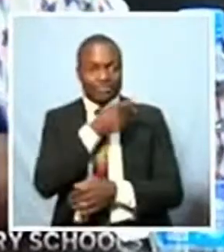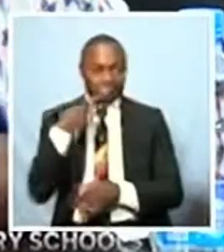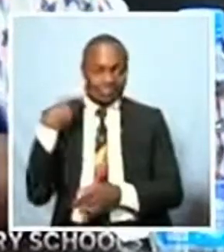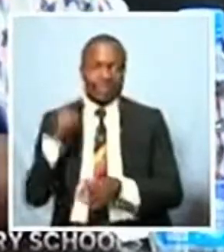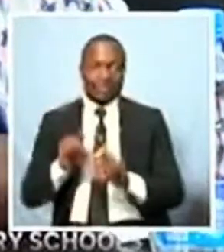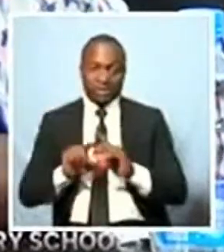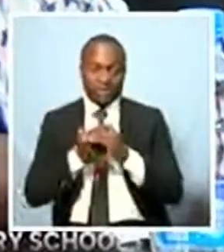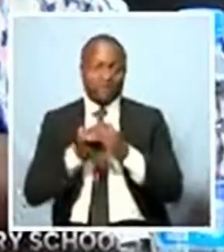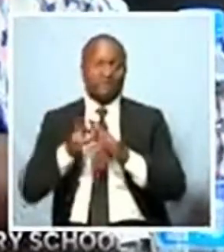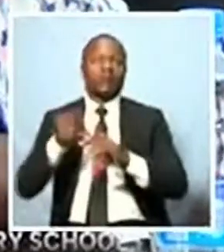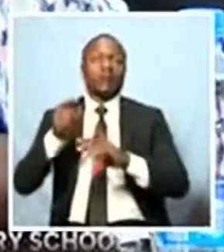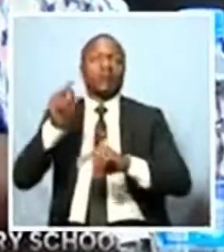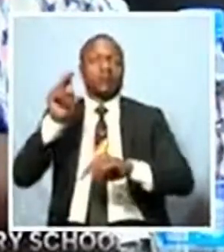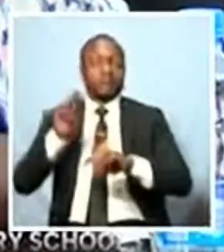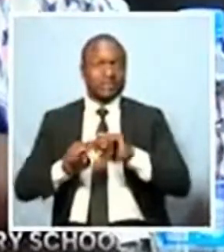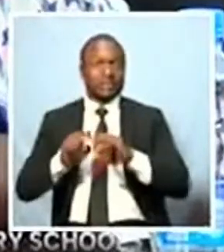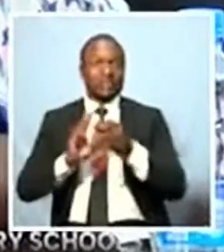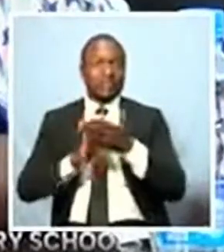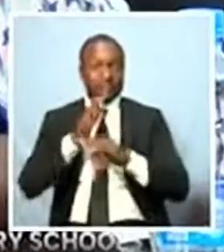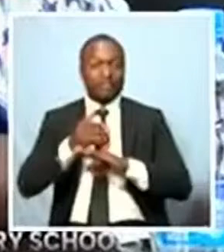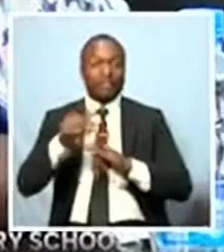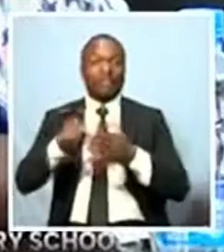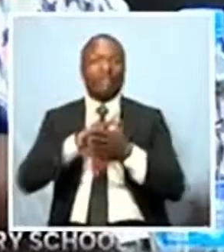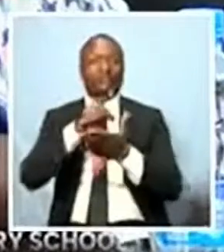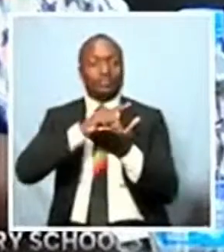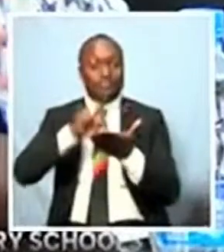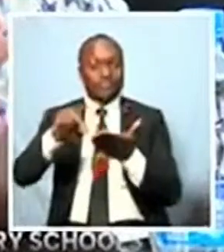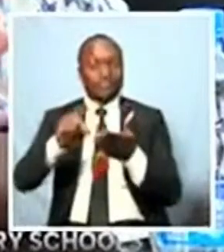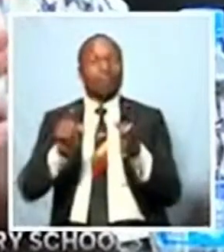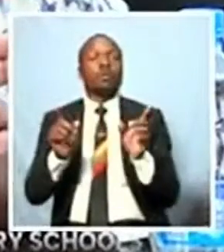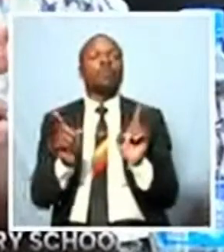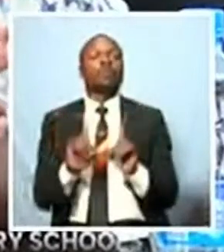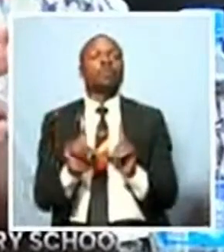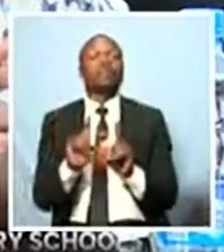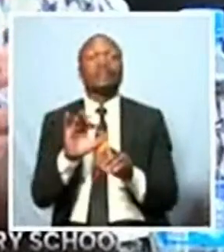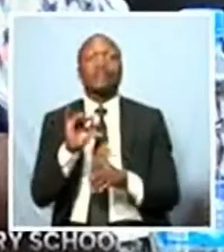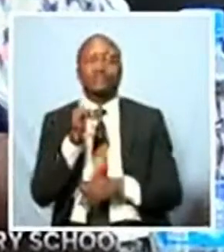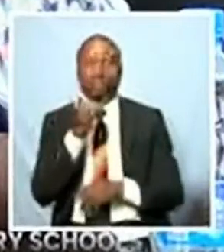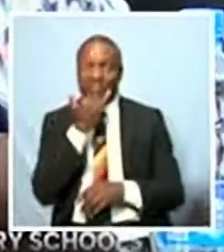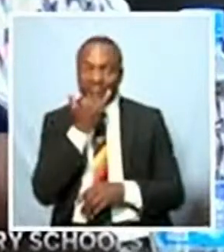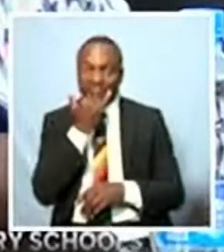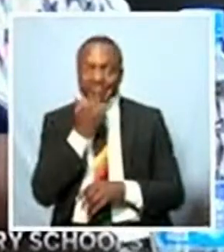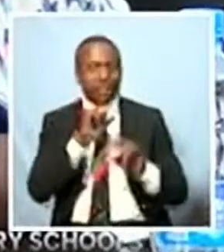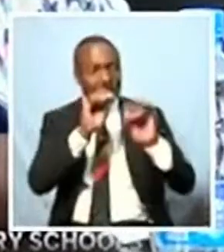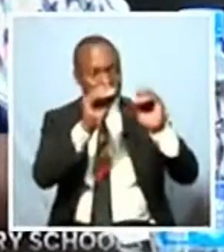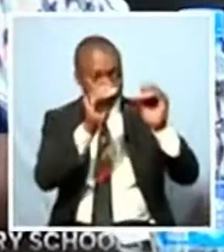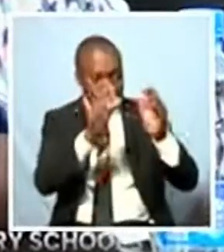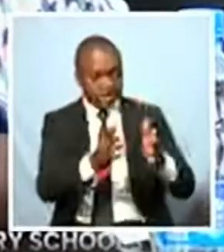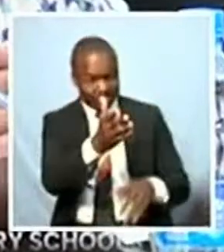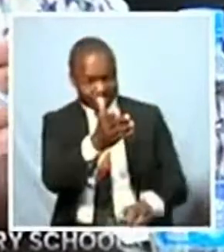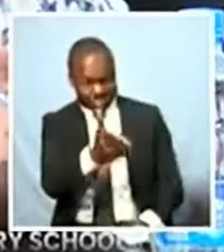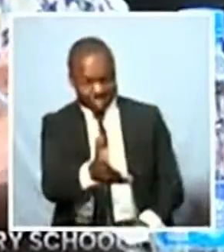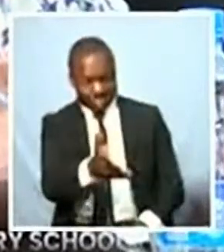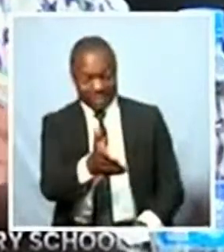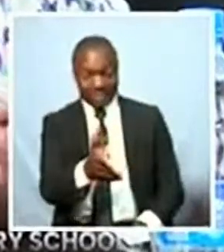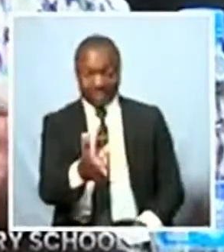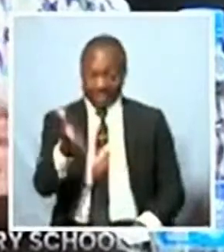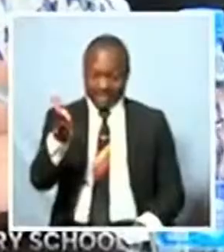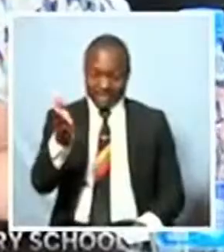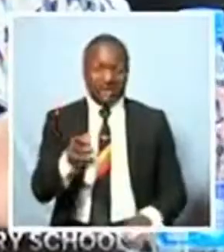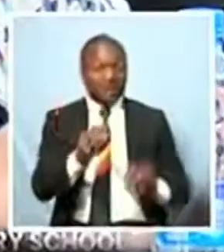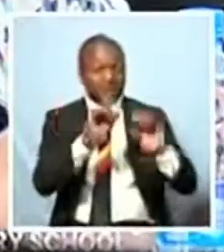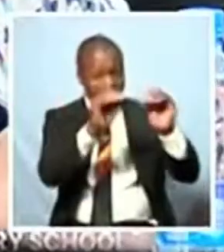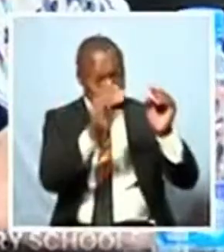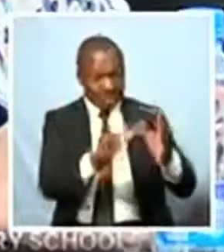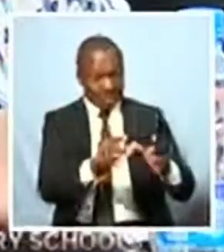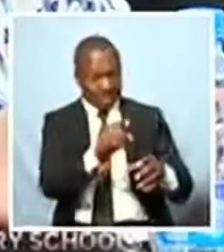start sitting after next week. So where is the real problem? There's a teacher, and then there's a teacher who